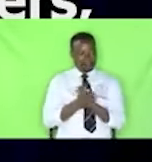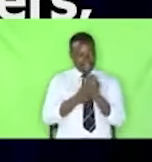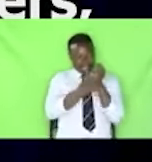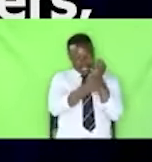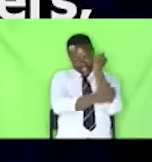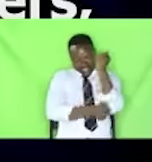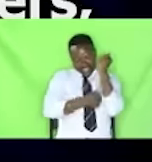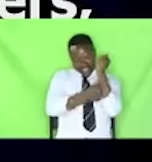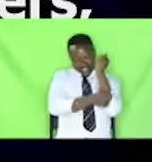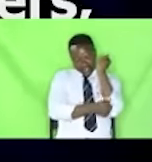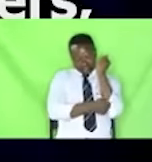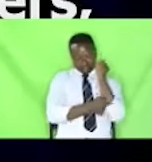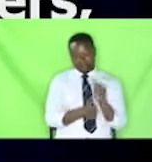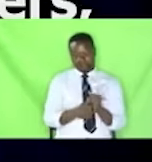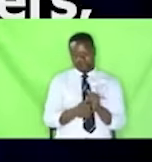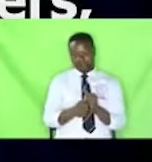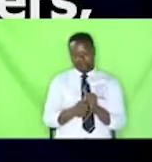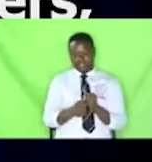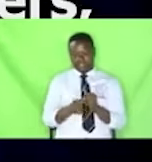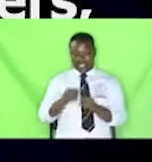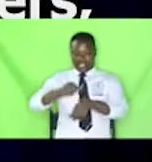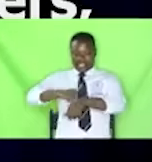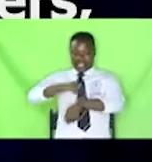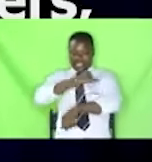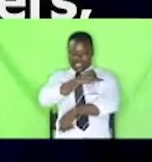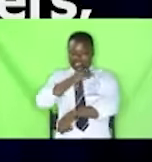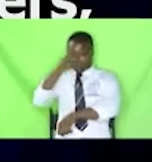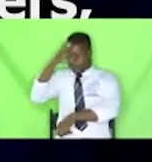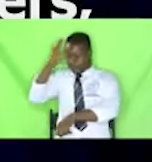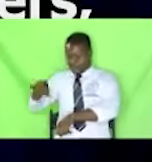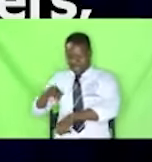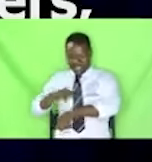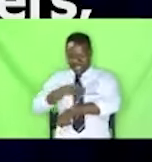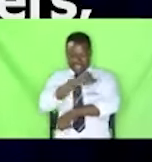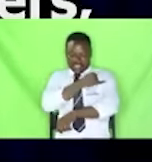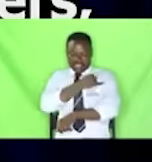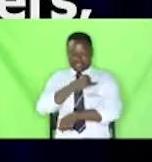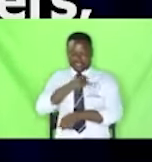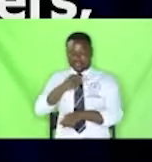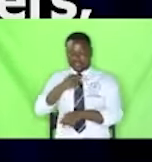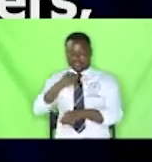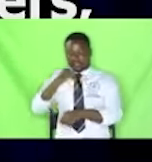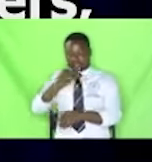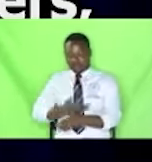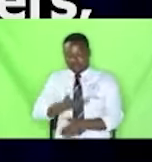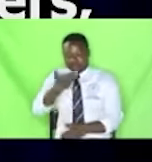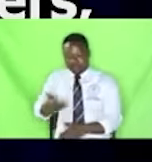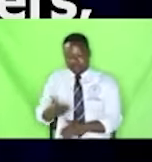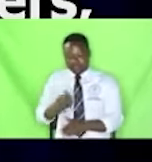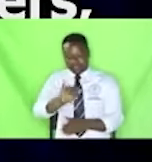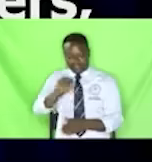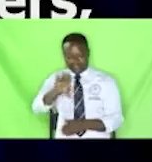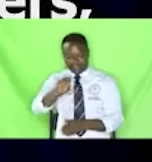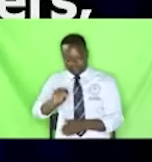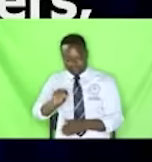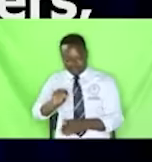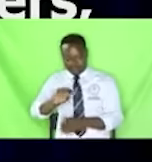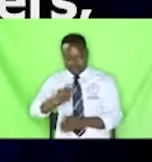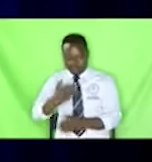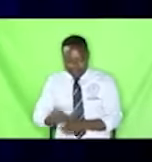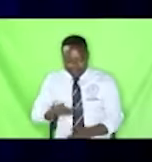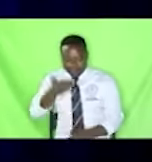father of Isaac, Isaac the father of Jacob, Jacob the father of Judah and his